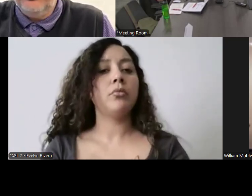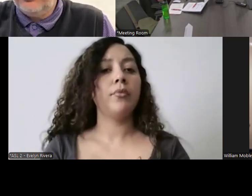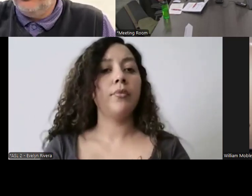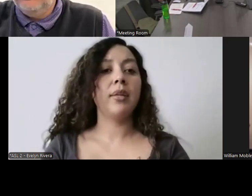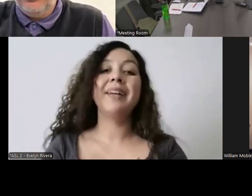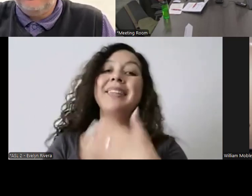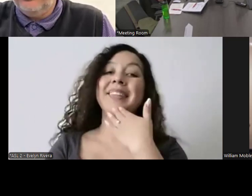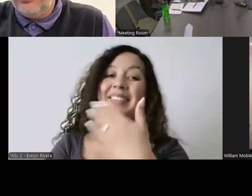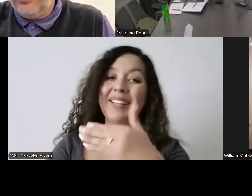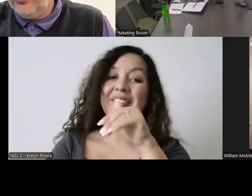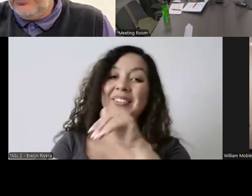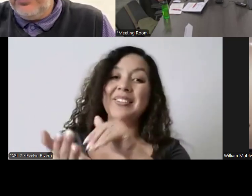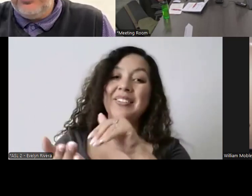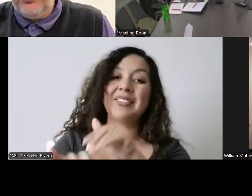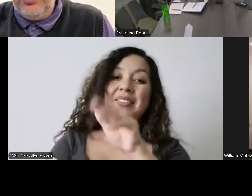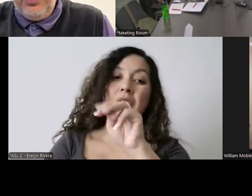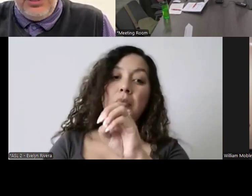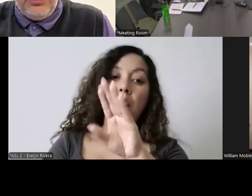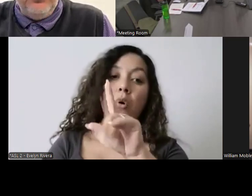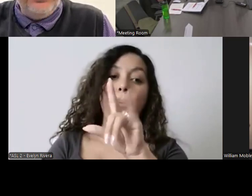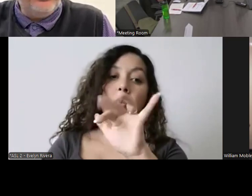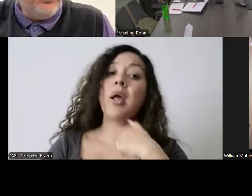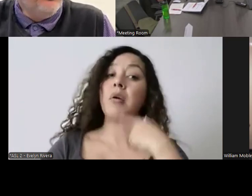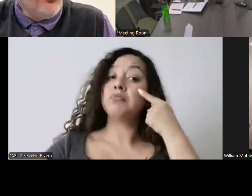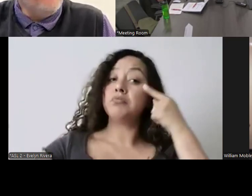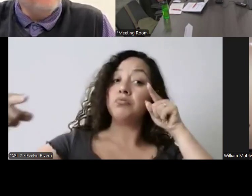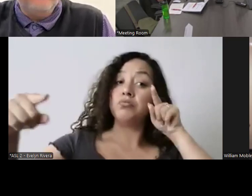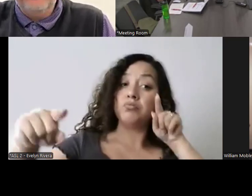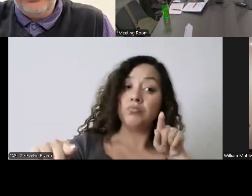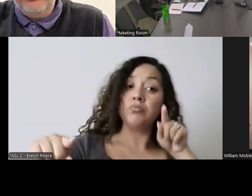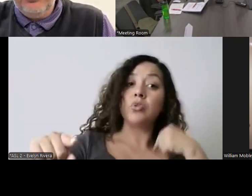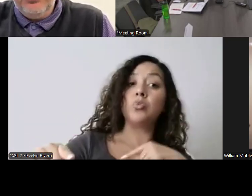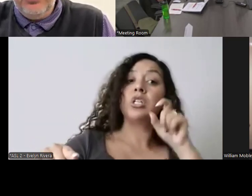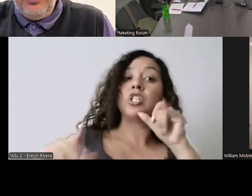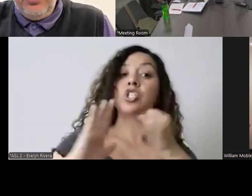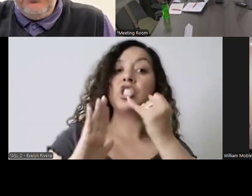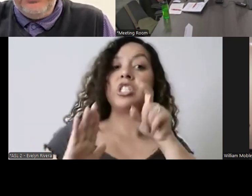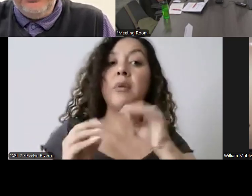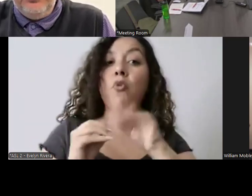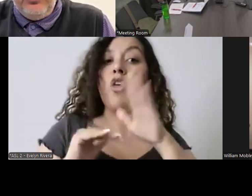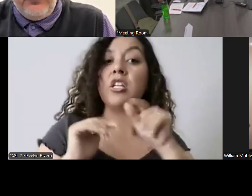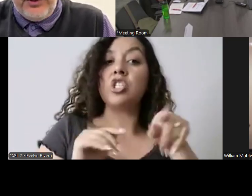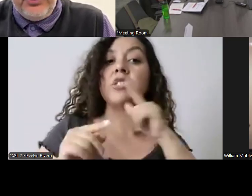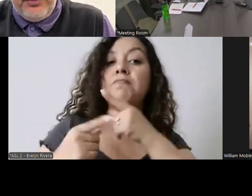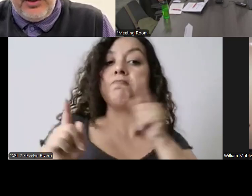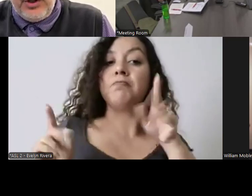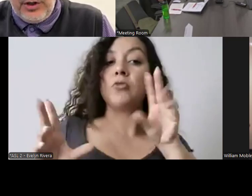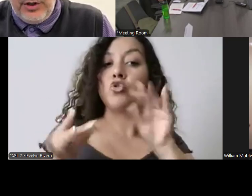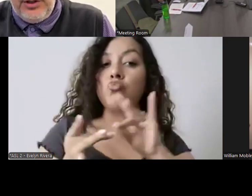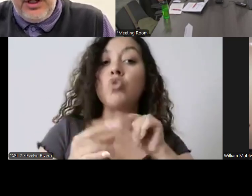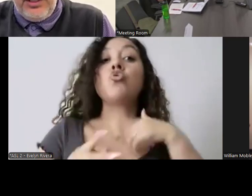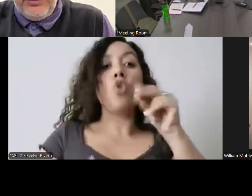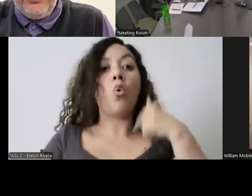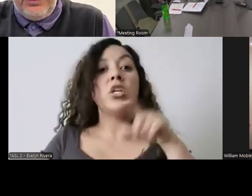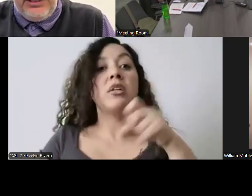Thank you, Dr. Mobley. I think I agree with you. We just need more than just a statement. We need voices to be